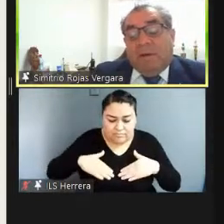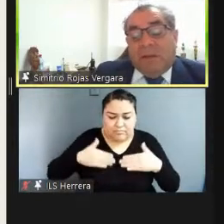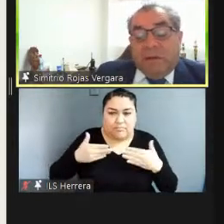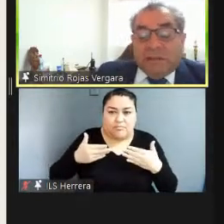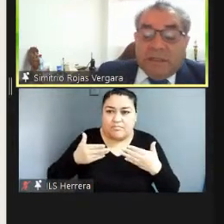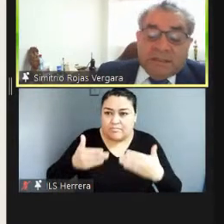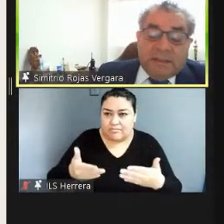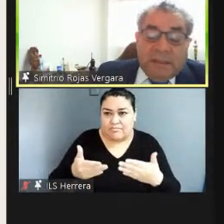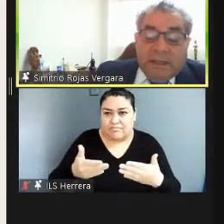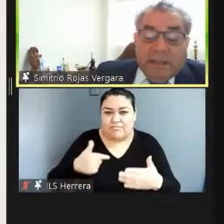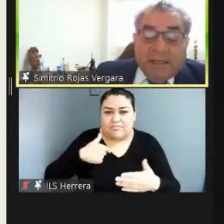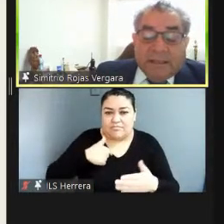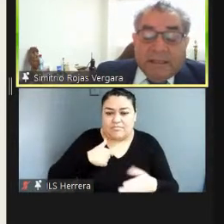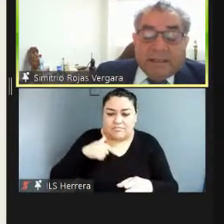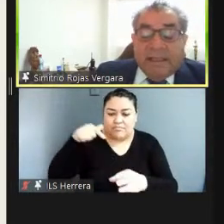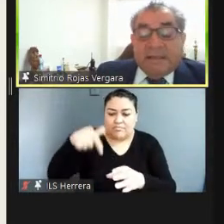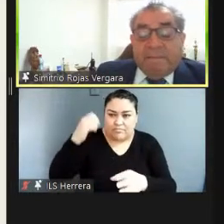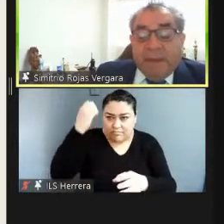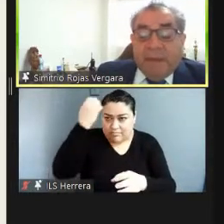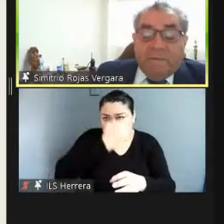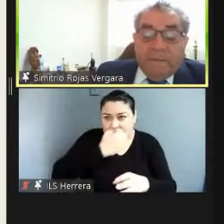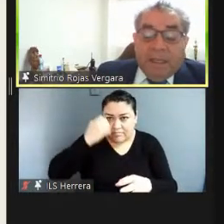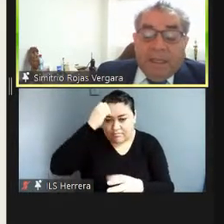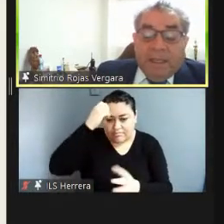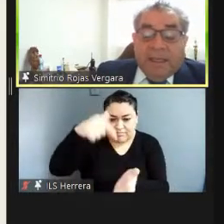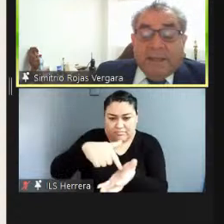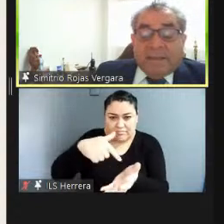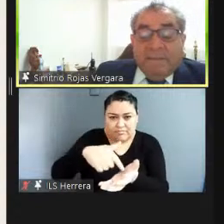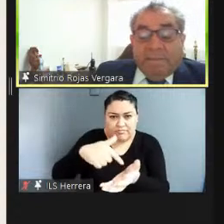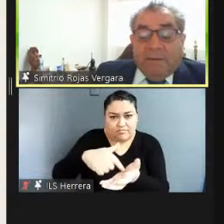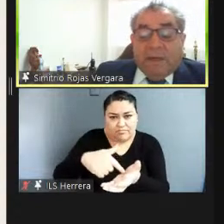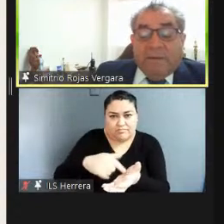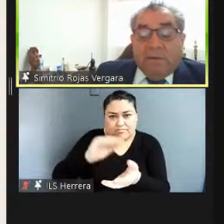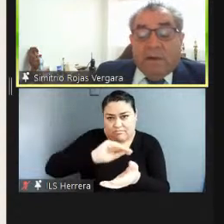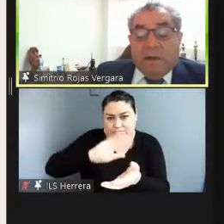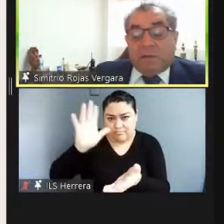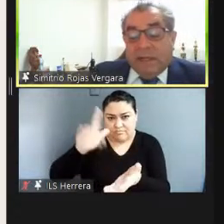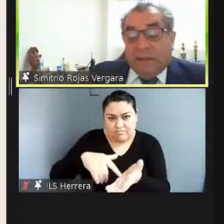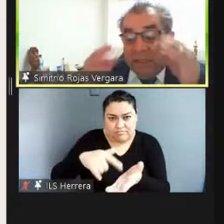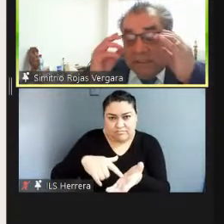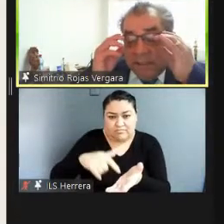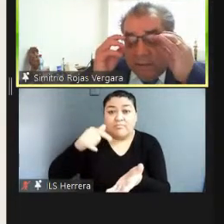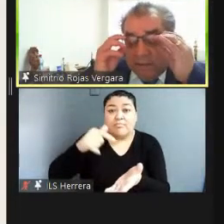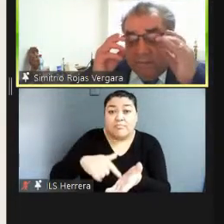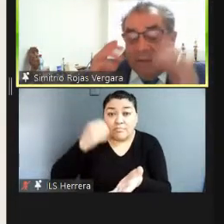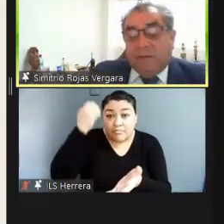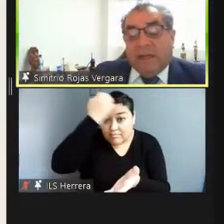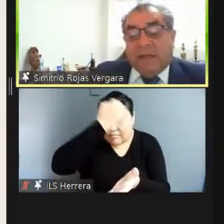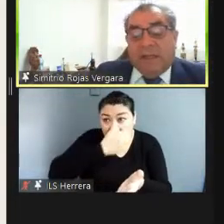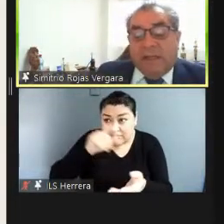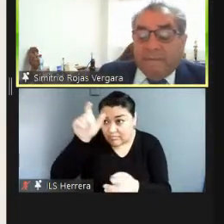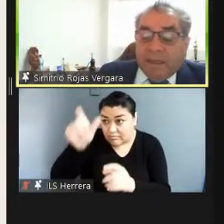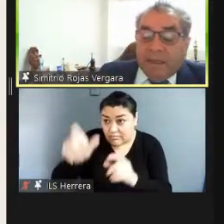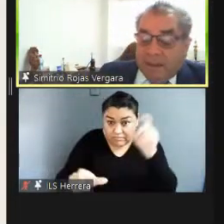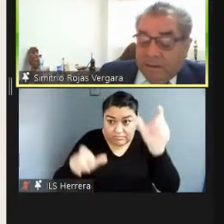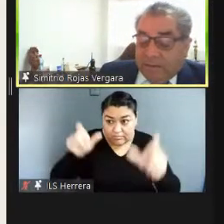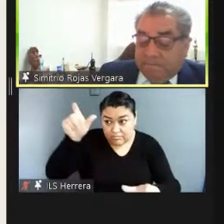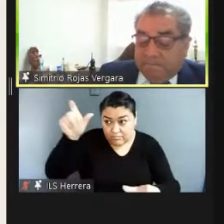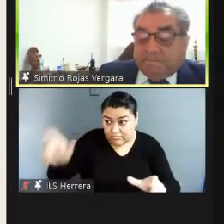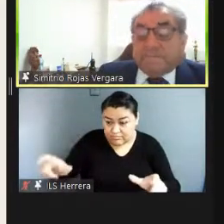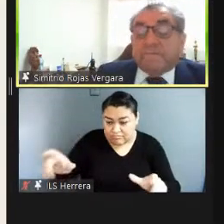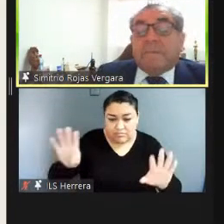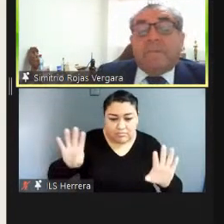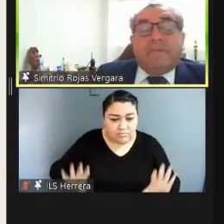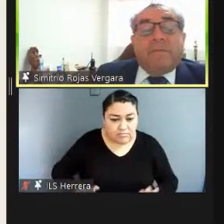we feel confident that we are properly assessing the performance of the students. We